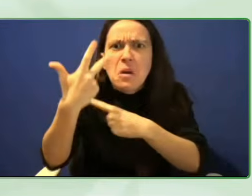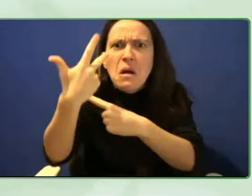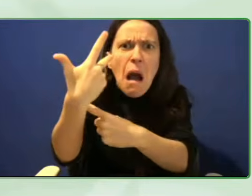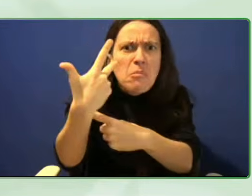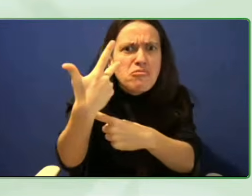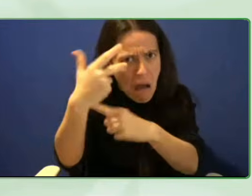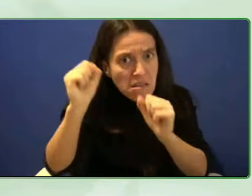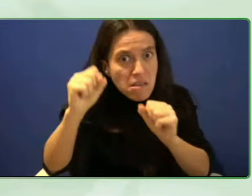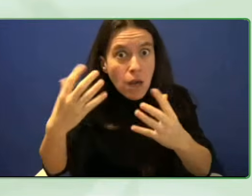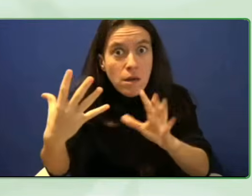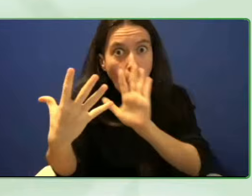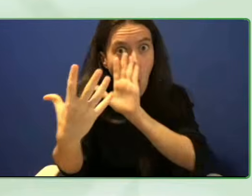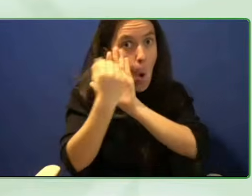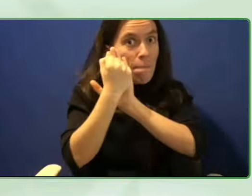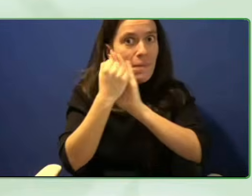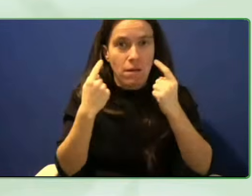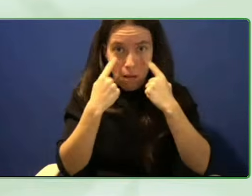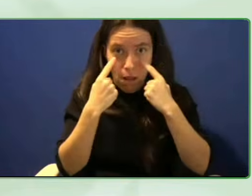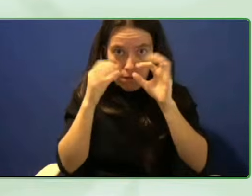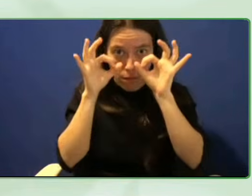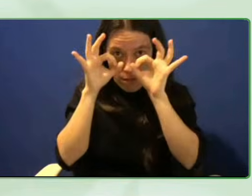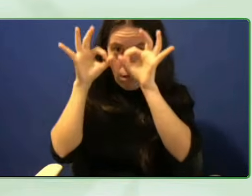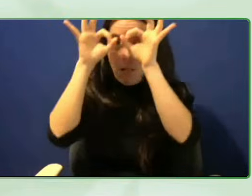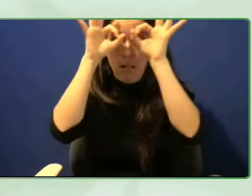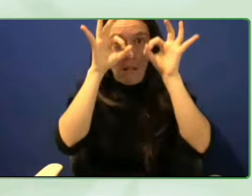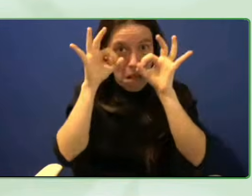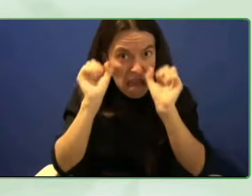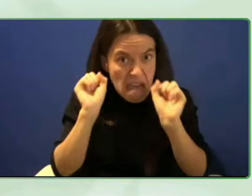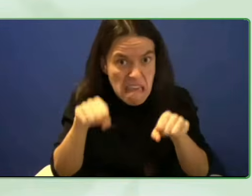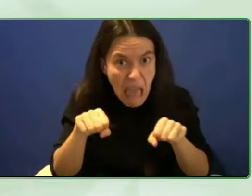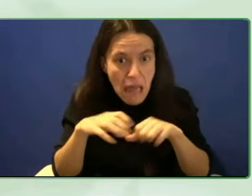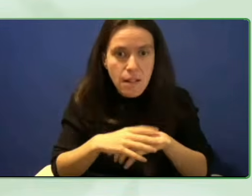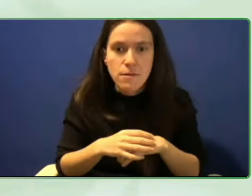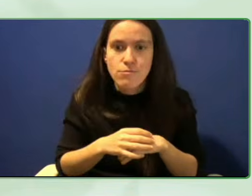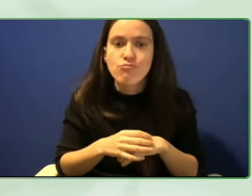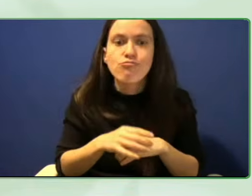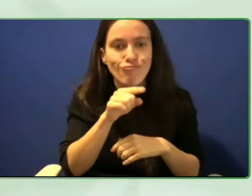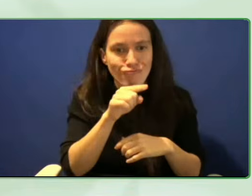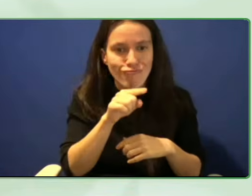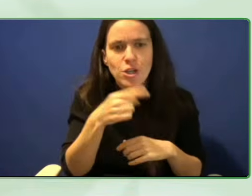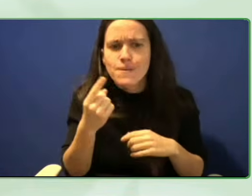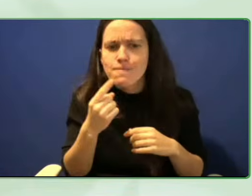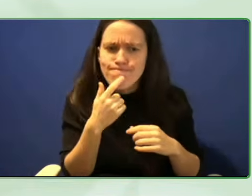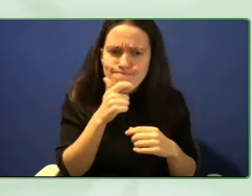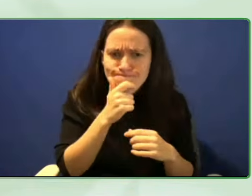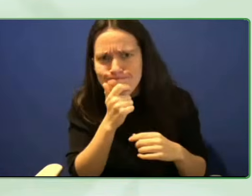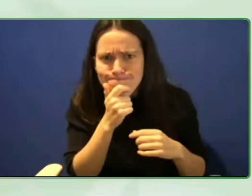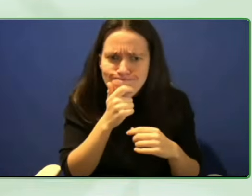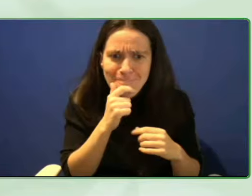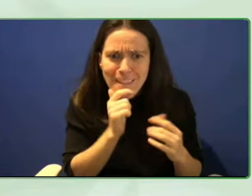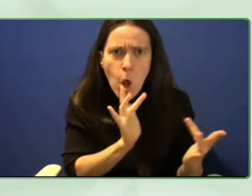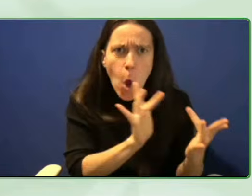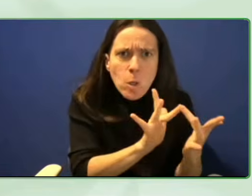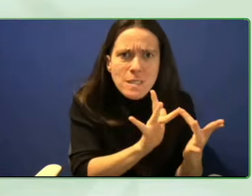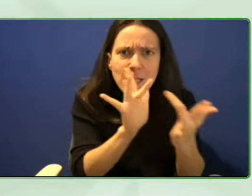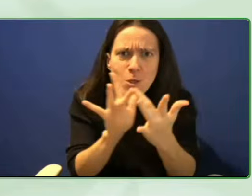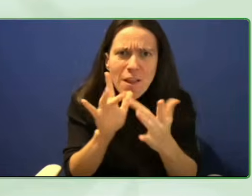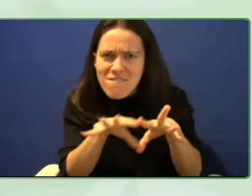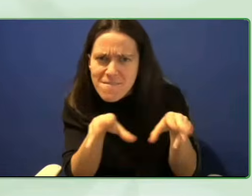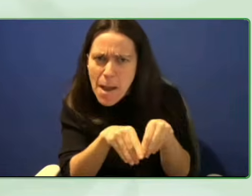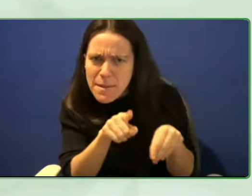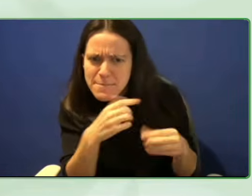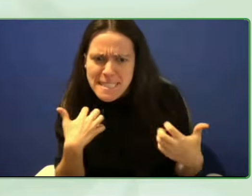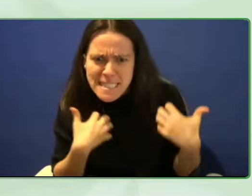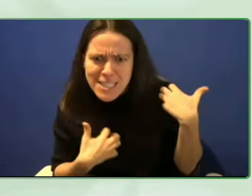So we started at a hackathon, roped in other family members, so roped in me. My background's